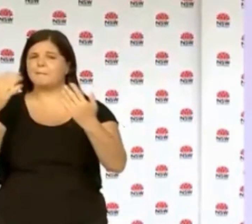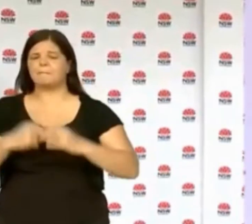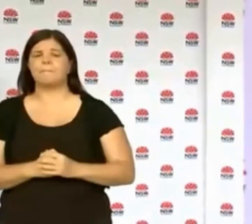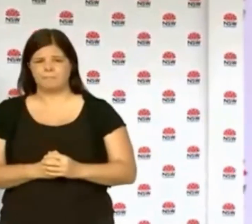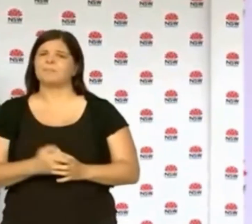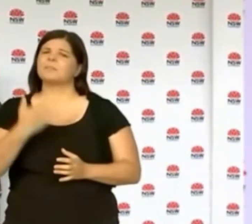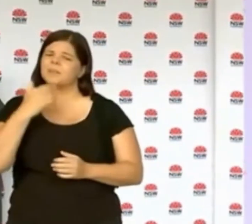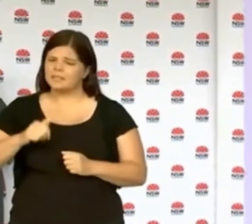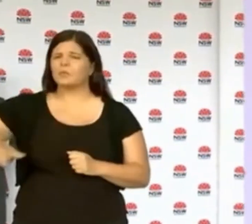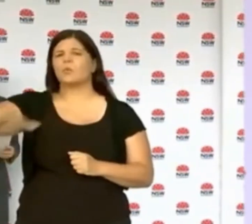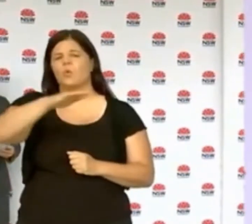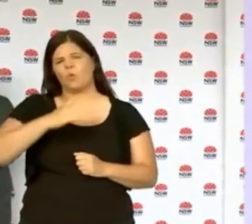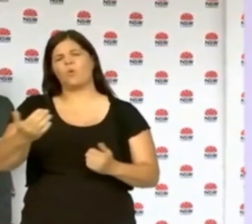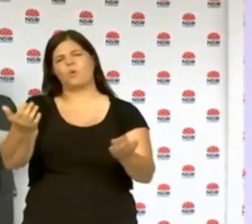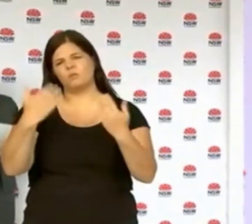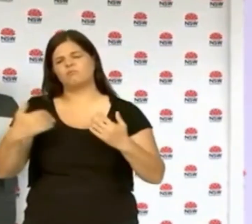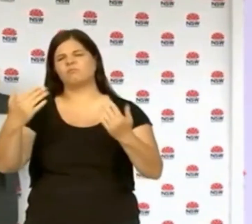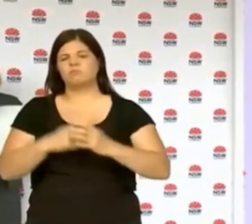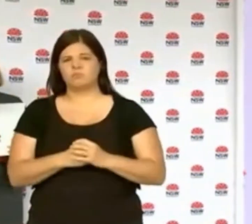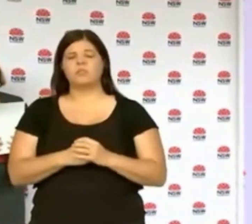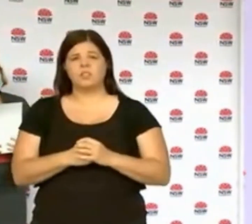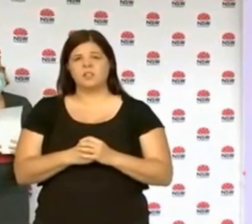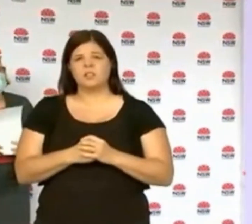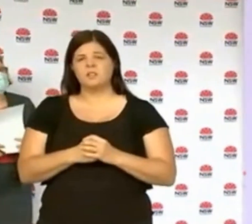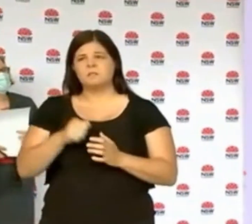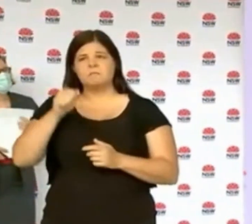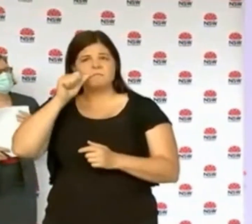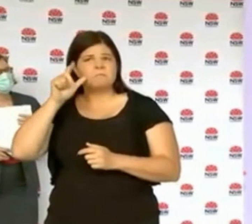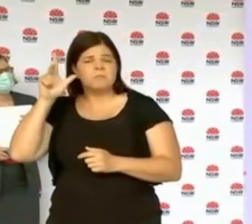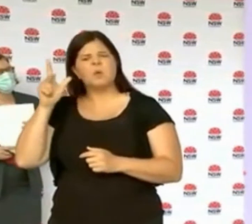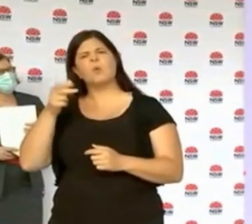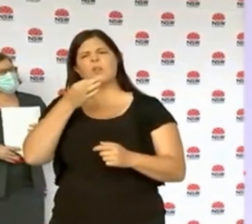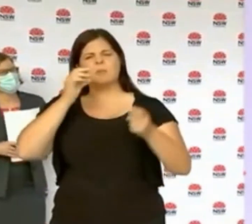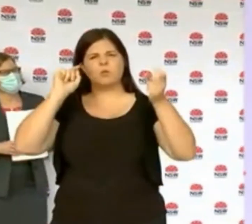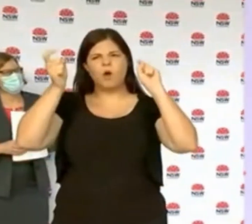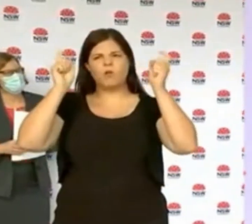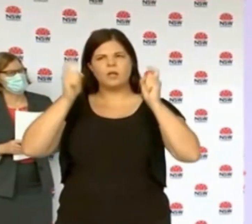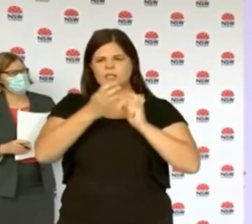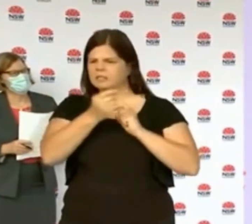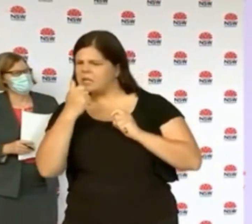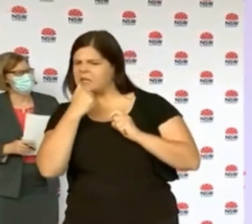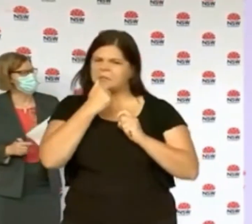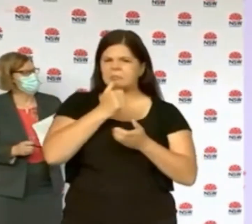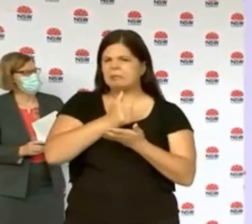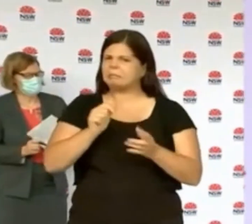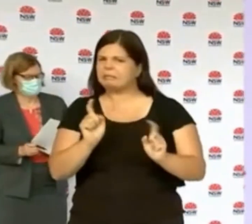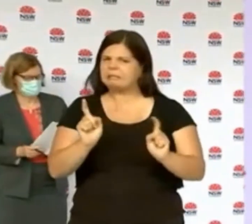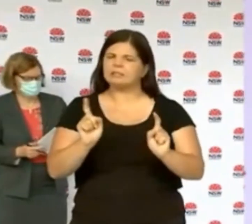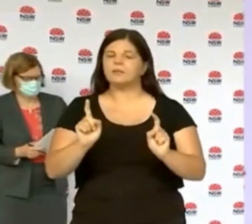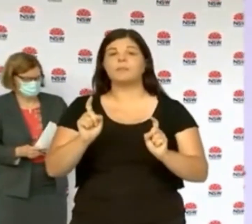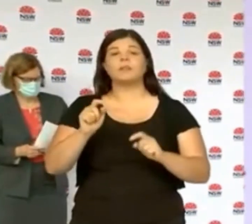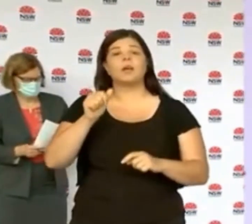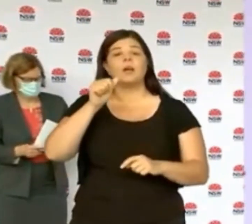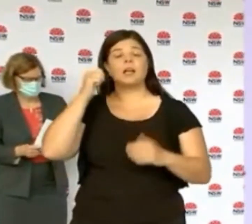out and be tested. As you've seen over the last few days, there are some level of concern in some of our cases. Last night there